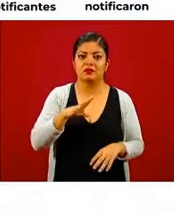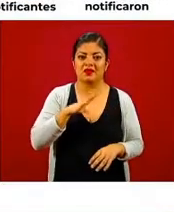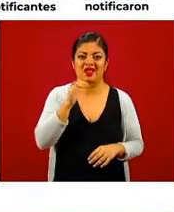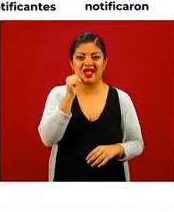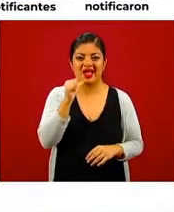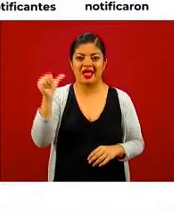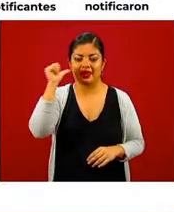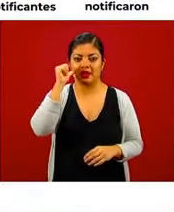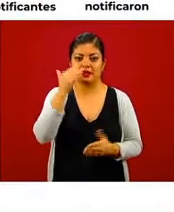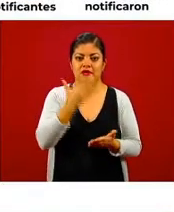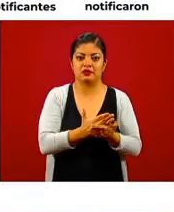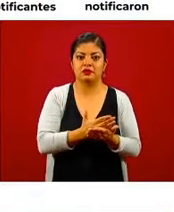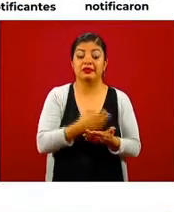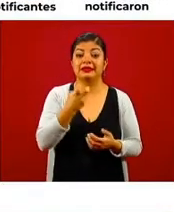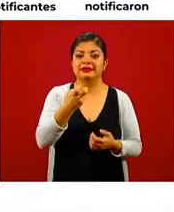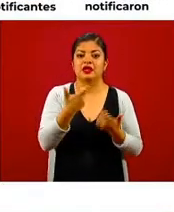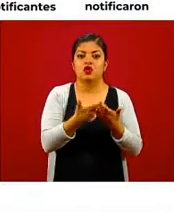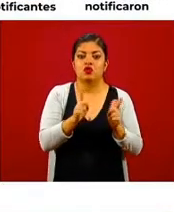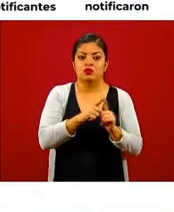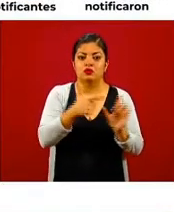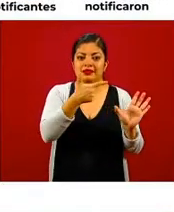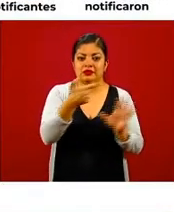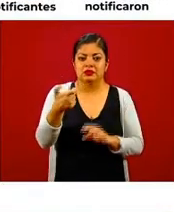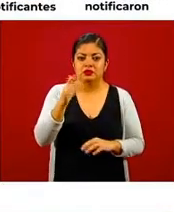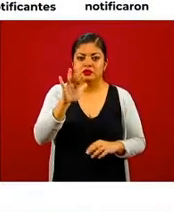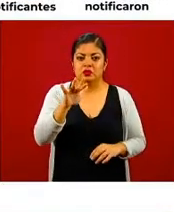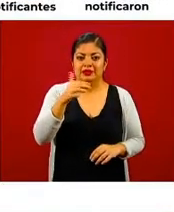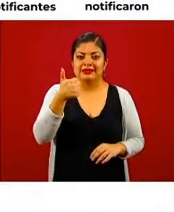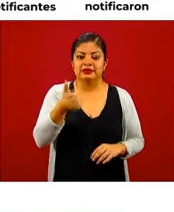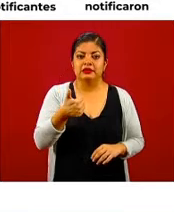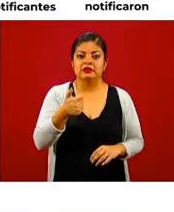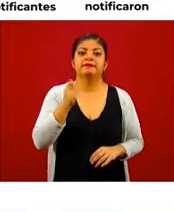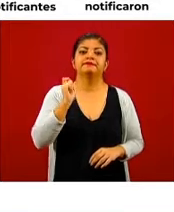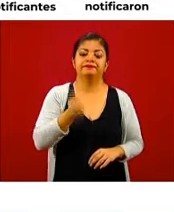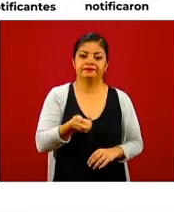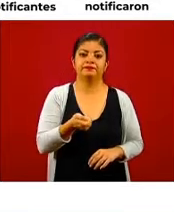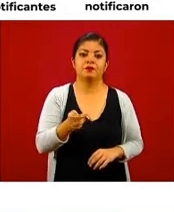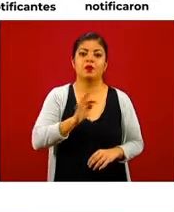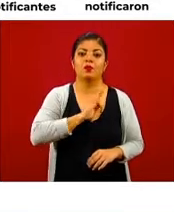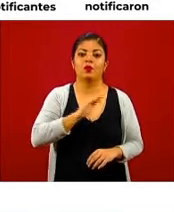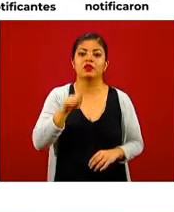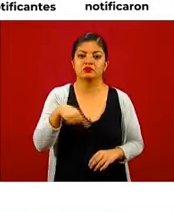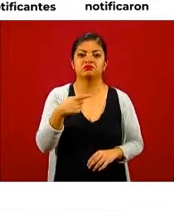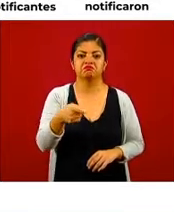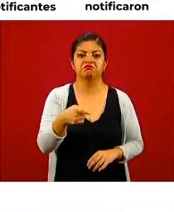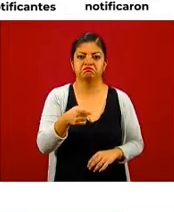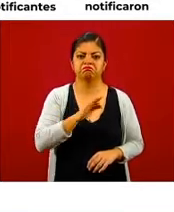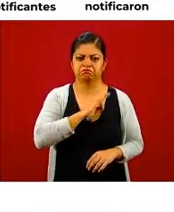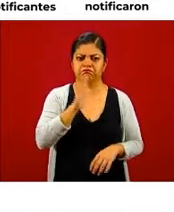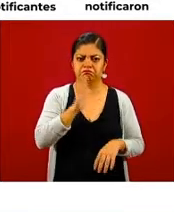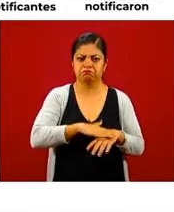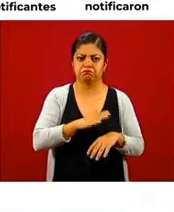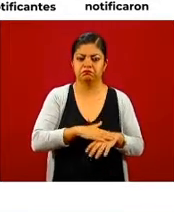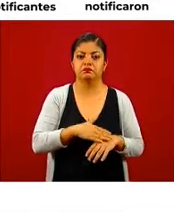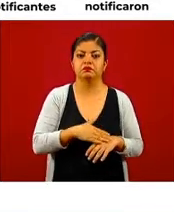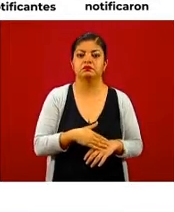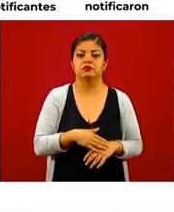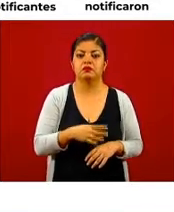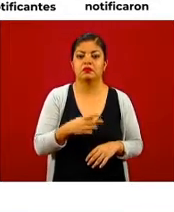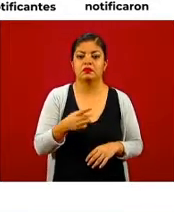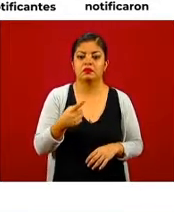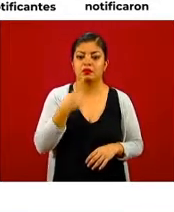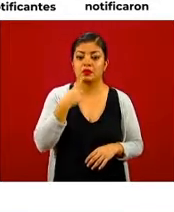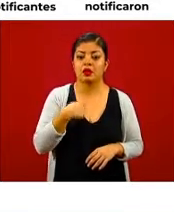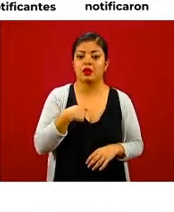the hospitals represented in our notifying reporting hospital network. We